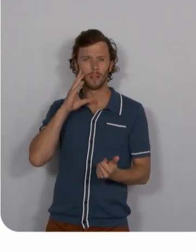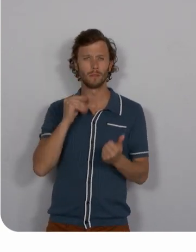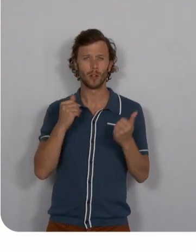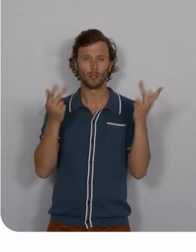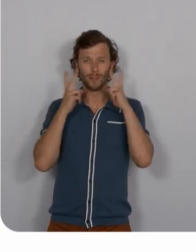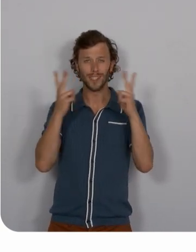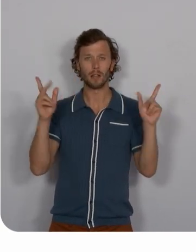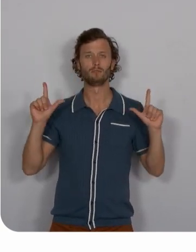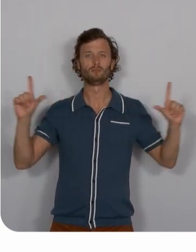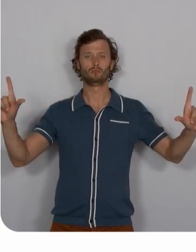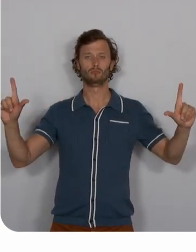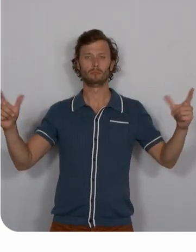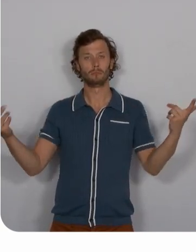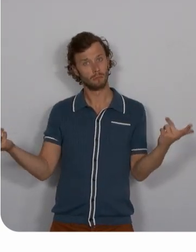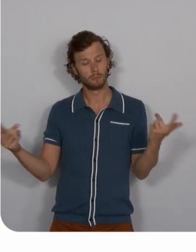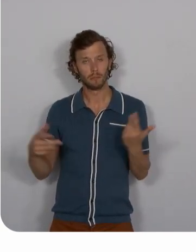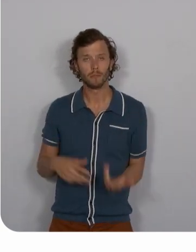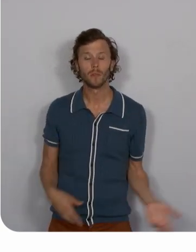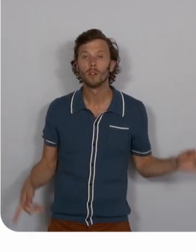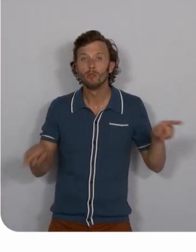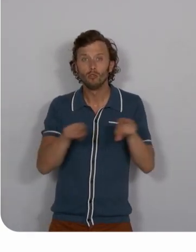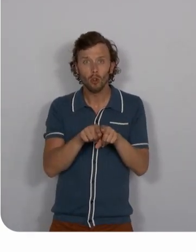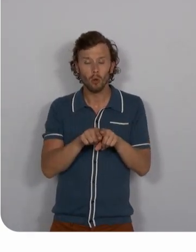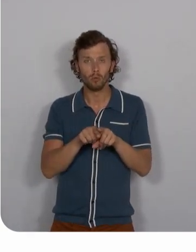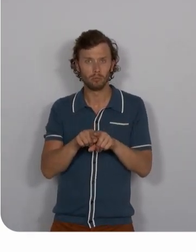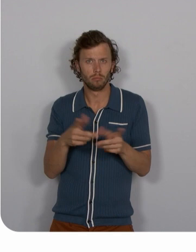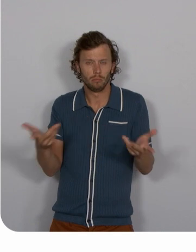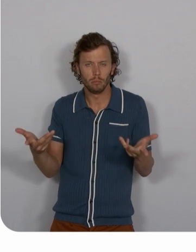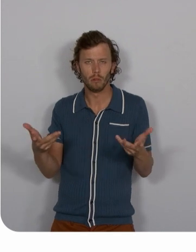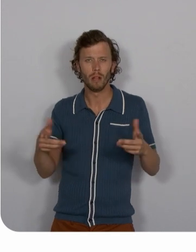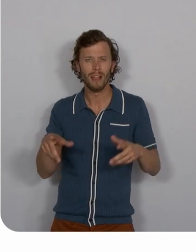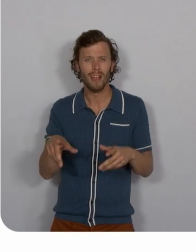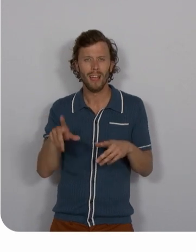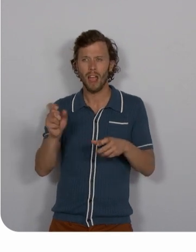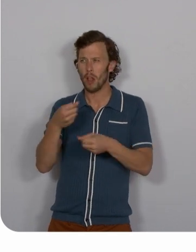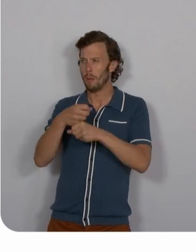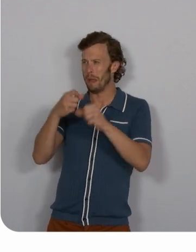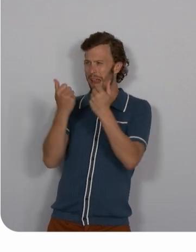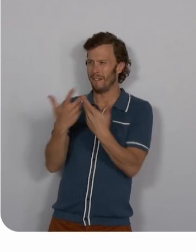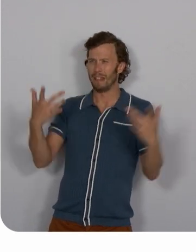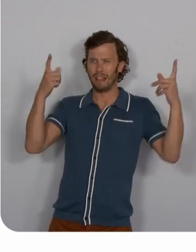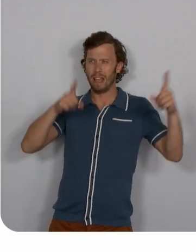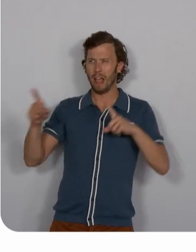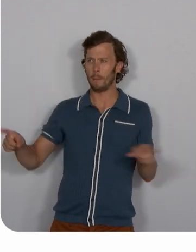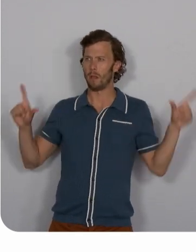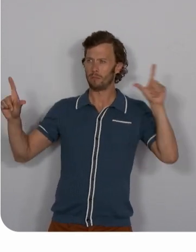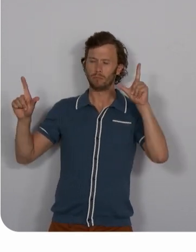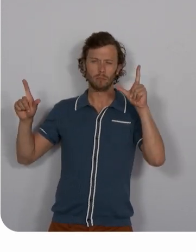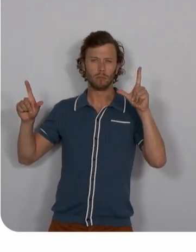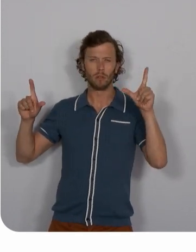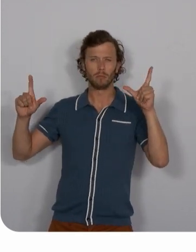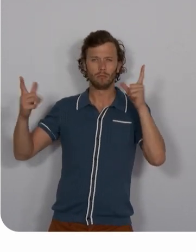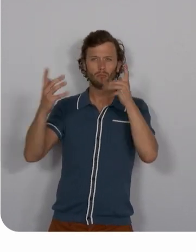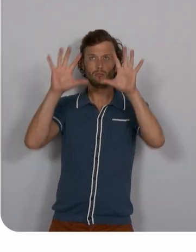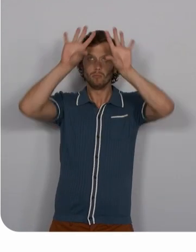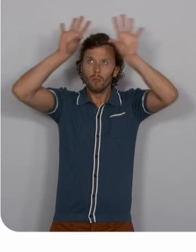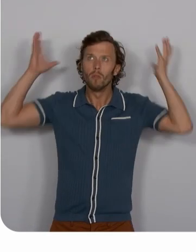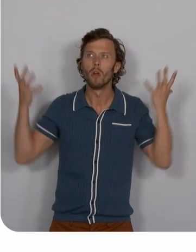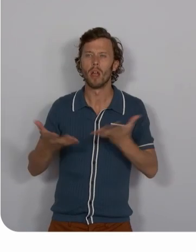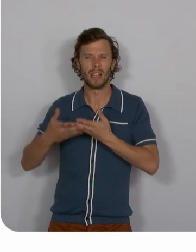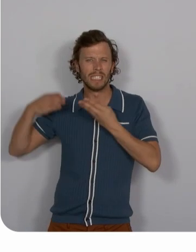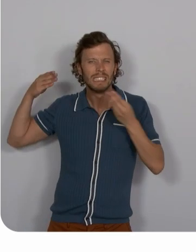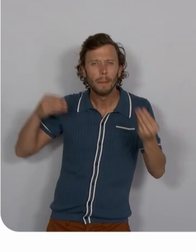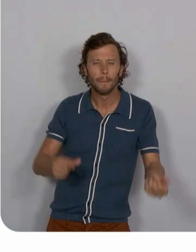today. Then we had to orchestrate it all in a way that felt seamless, bringing the chats and the